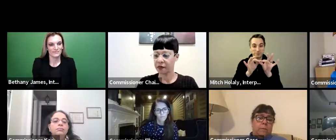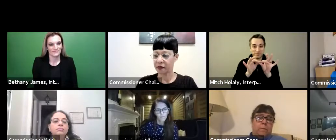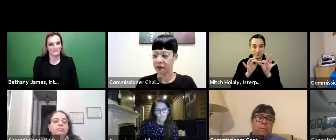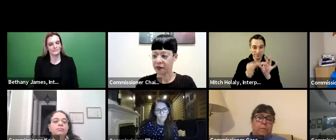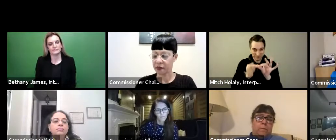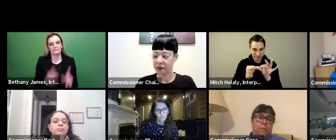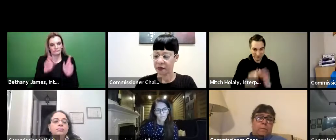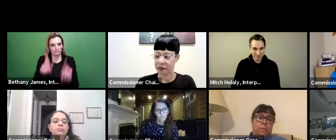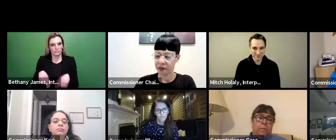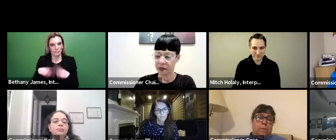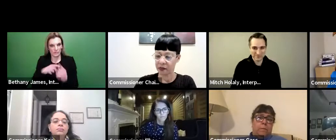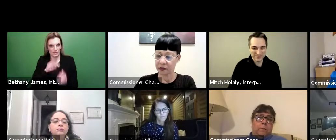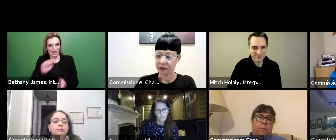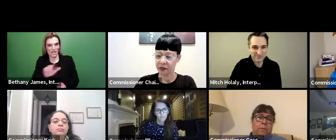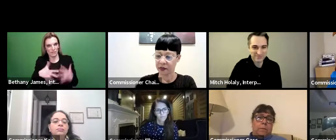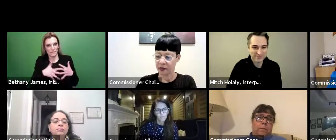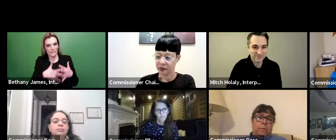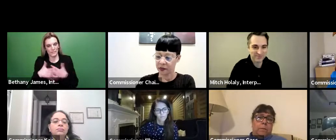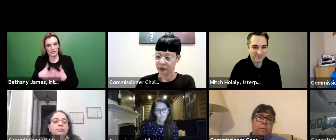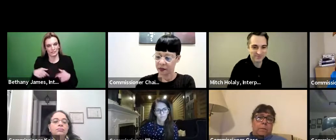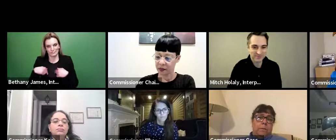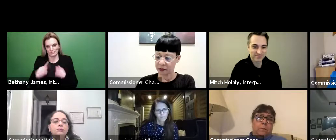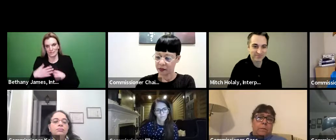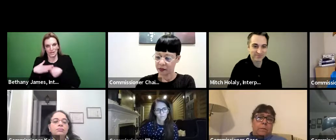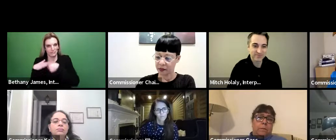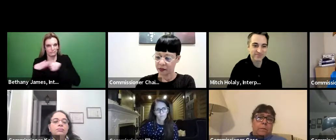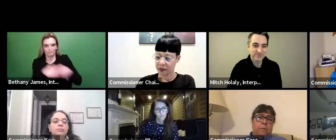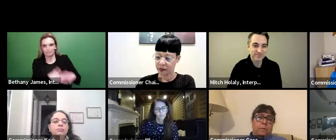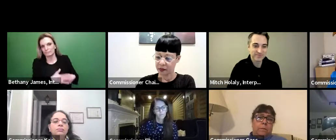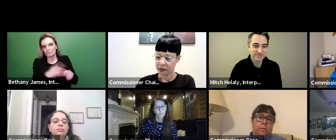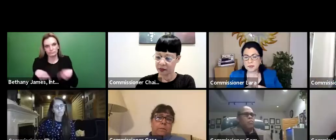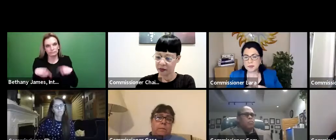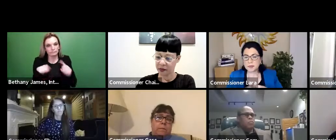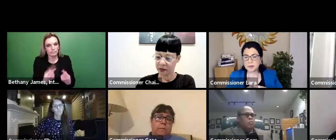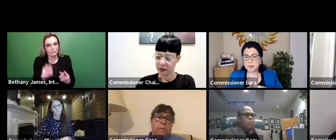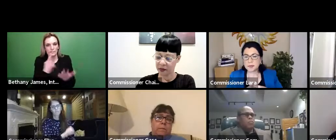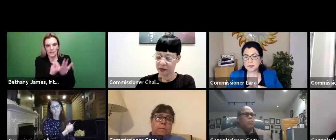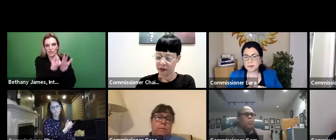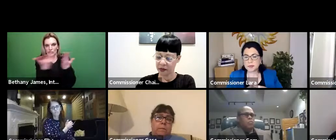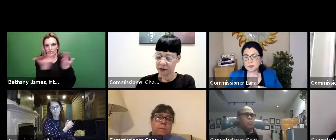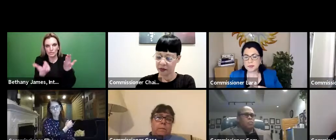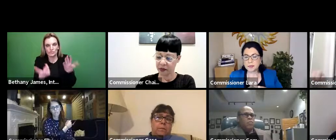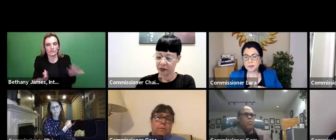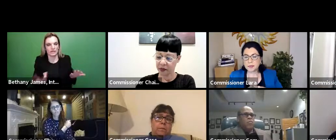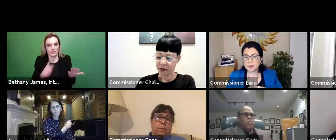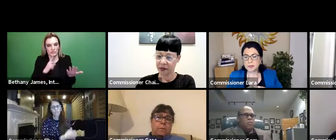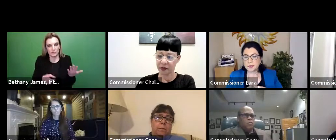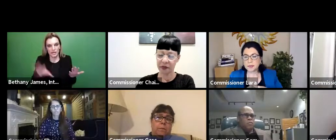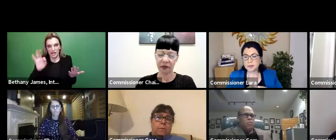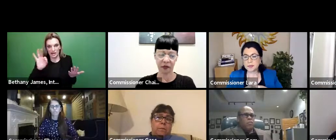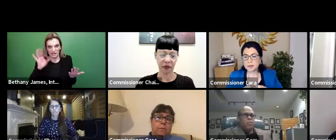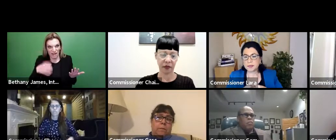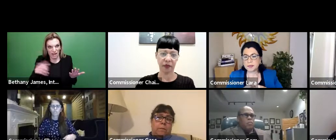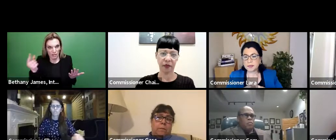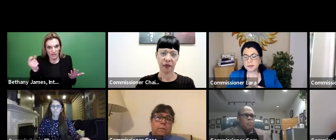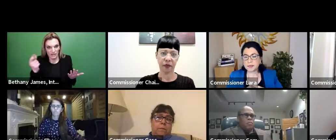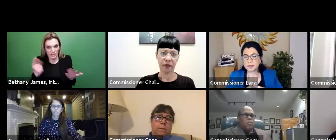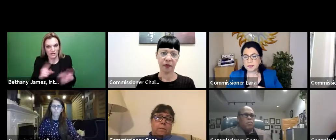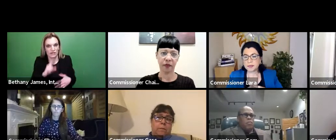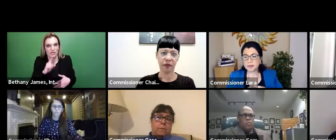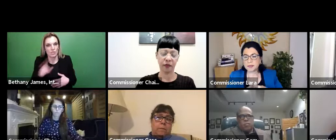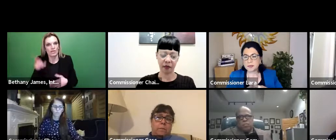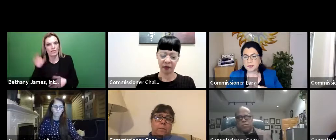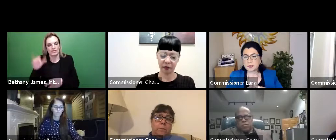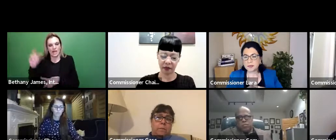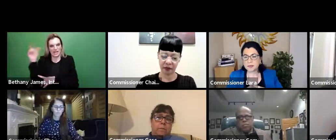policy from Chinese Exclusion Act, Japanese internment, 9/11, Islamophobia, and then the